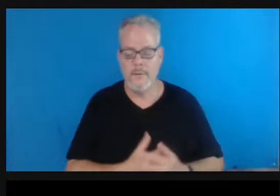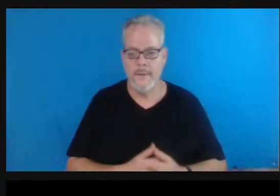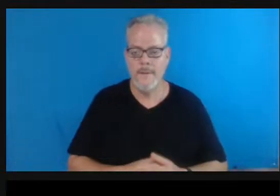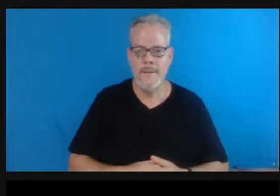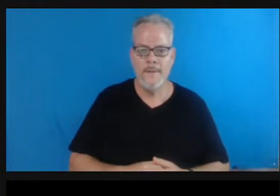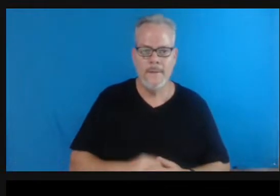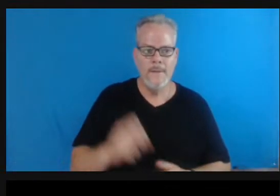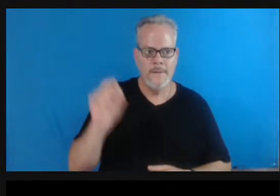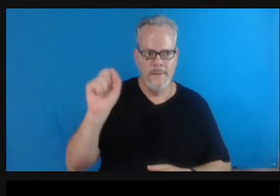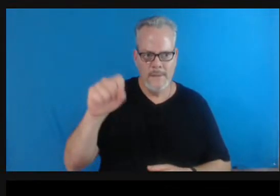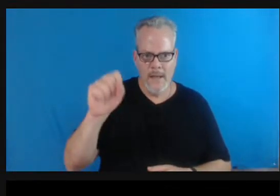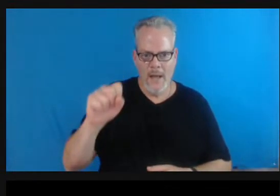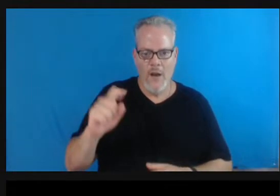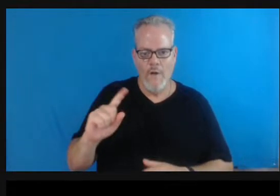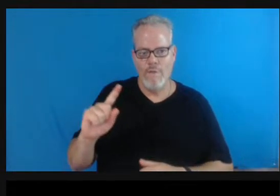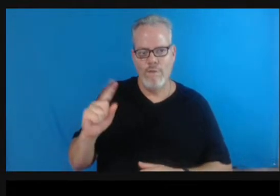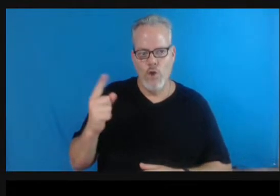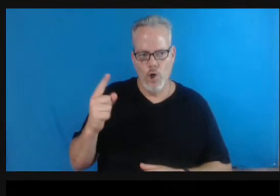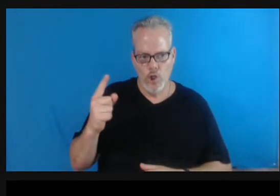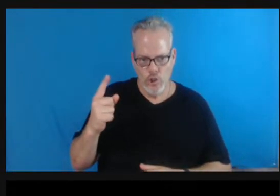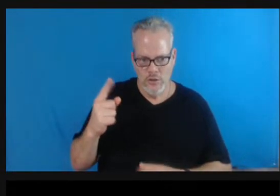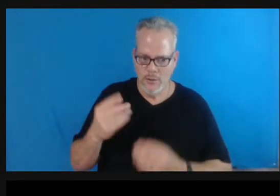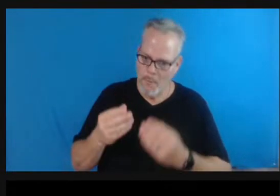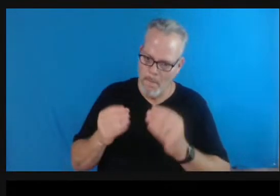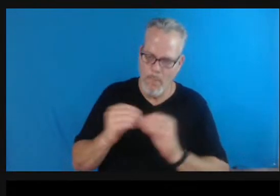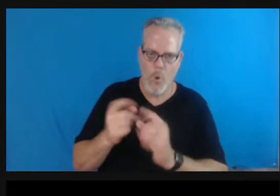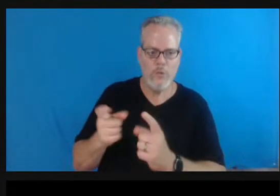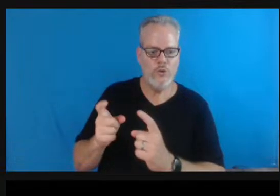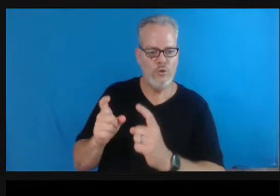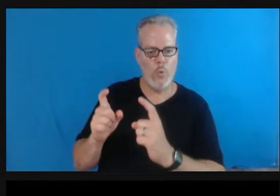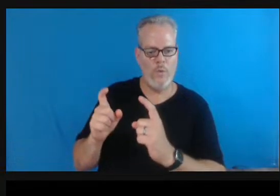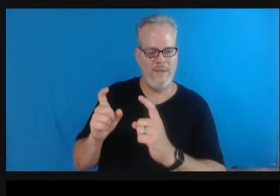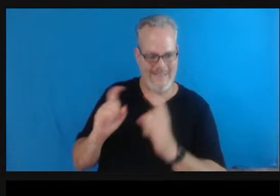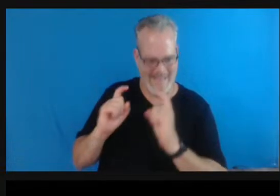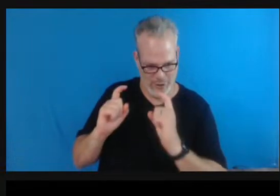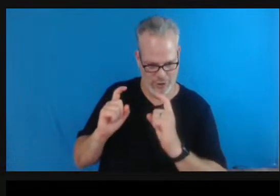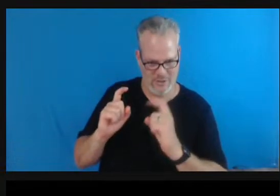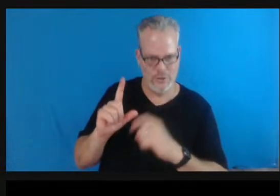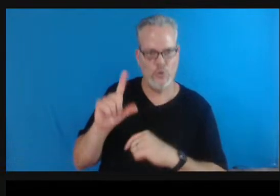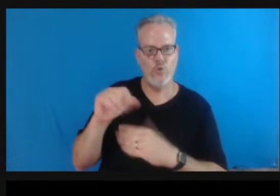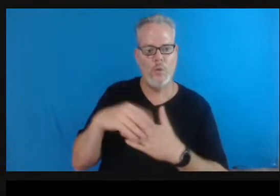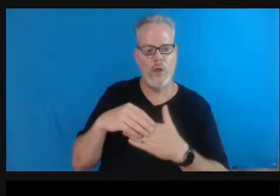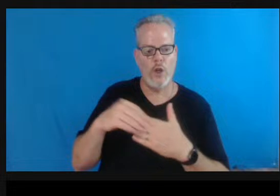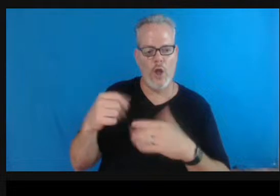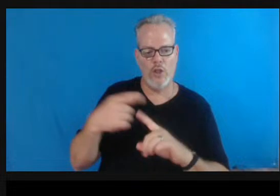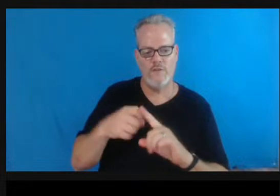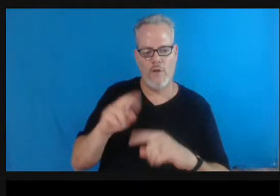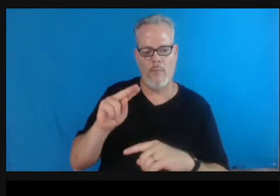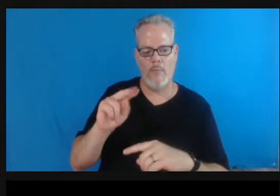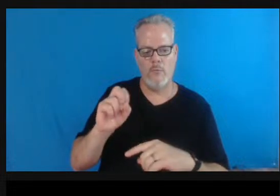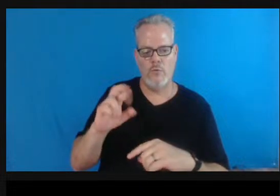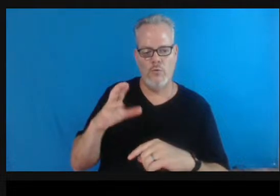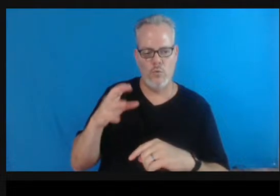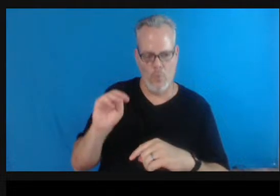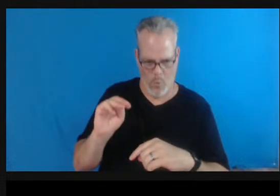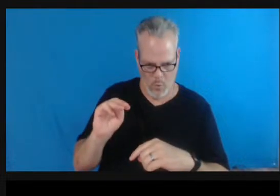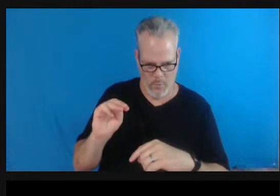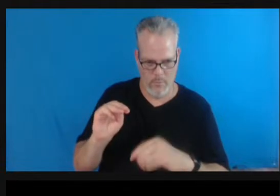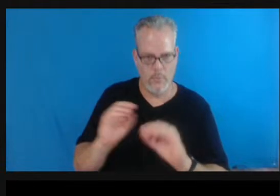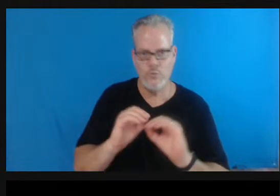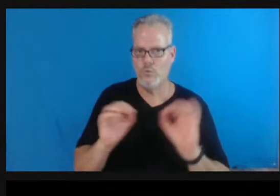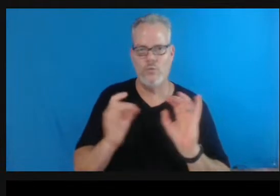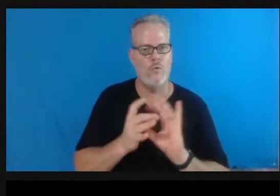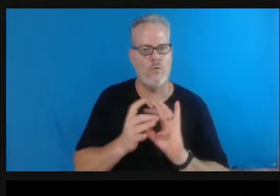Yeah, first one to just shout out some more donations that came through, starting with a $20 donation from Norm. No comment on that